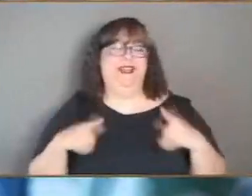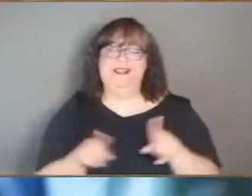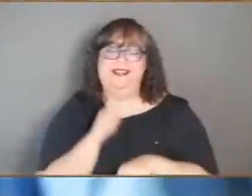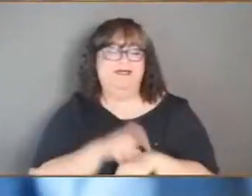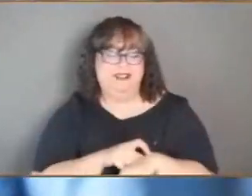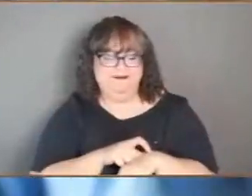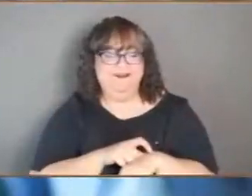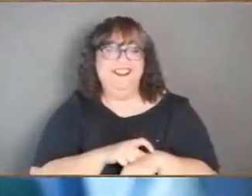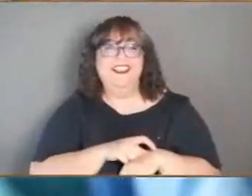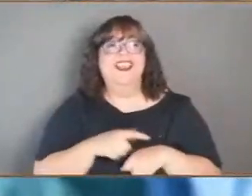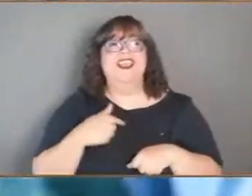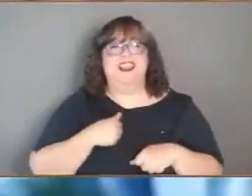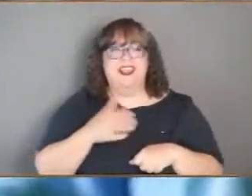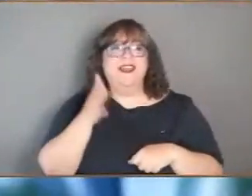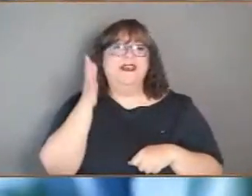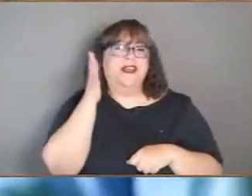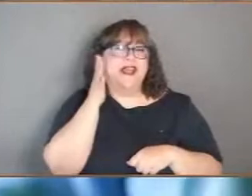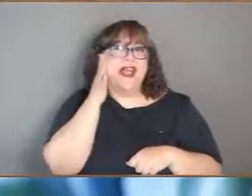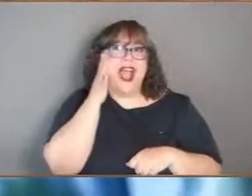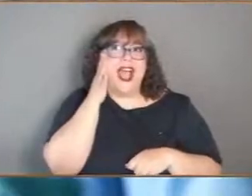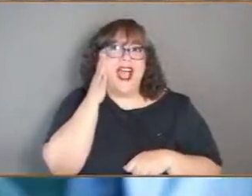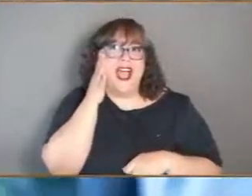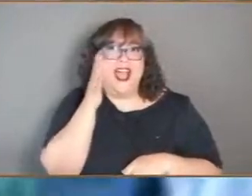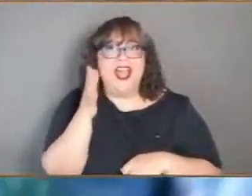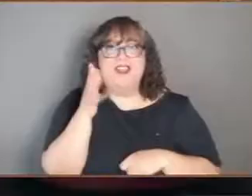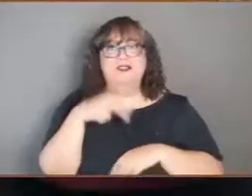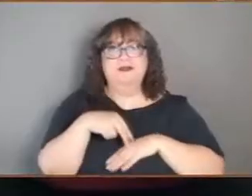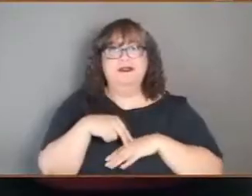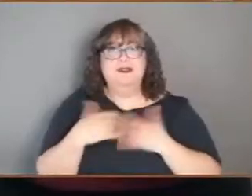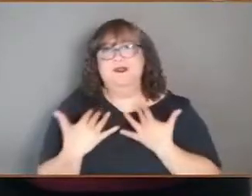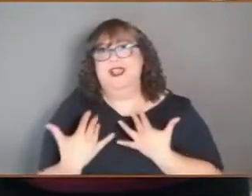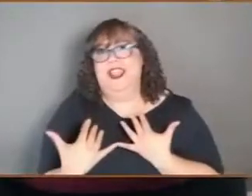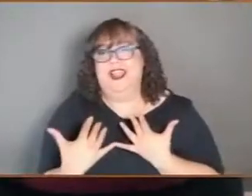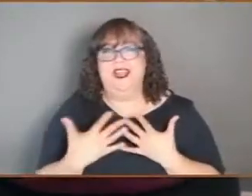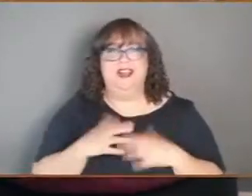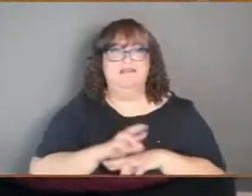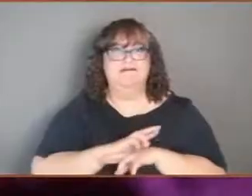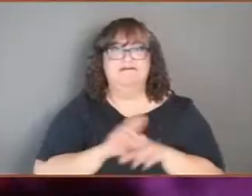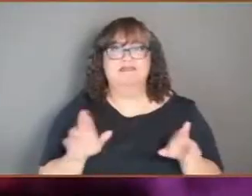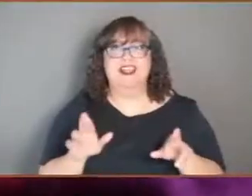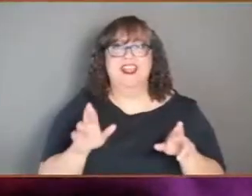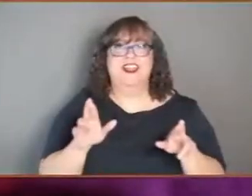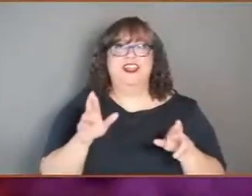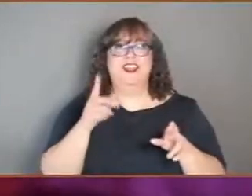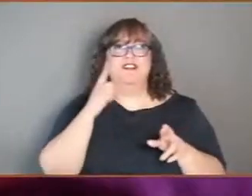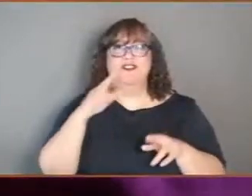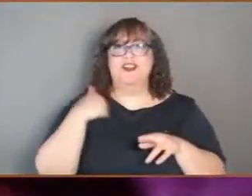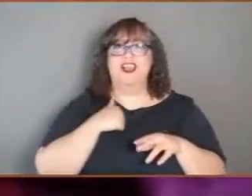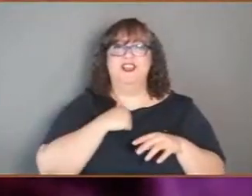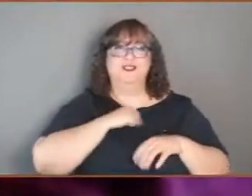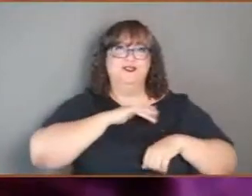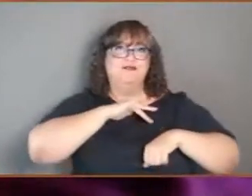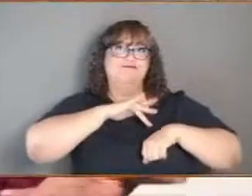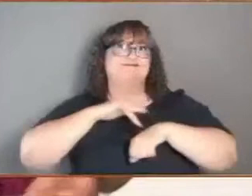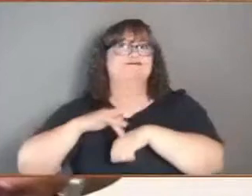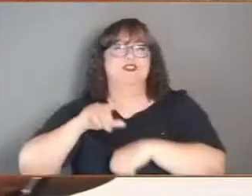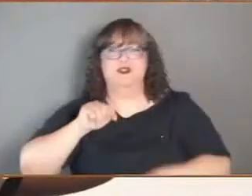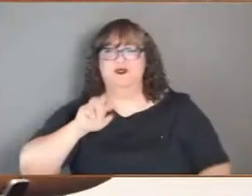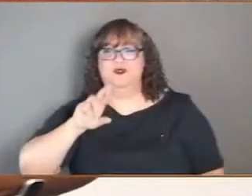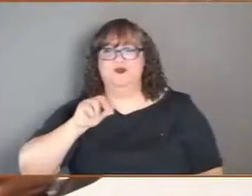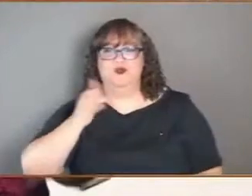I will be waiting with bated breath as we encounter those Trojans. I know what we think we're going to